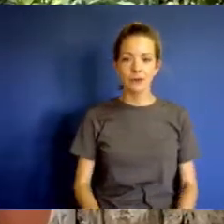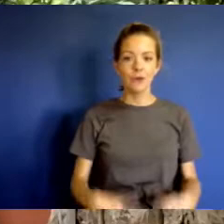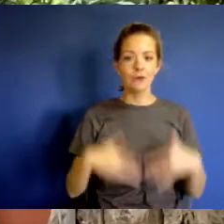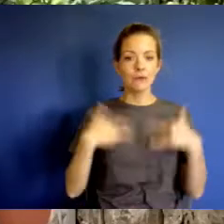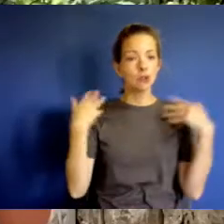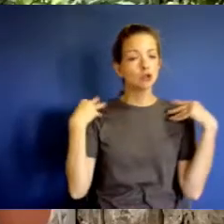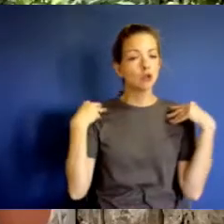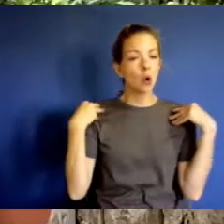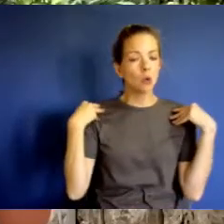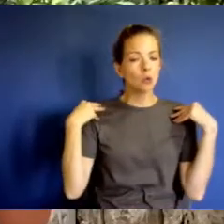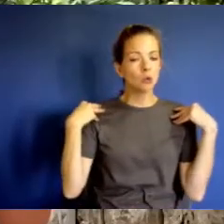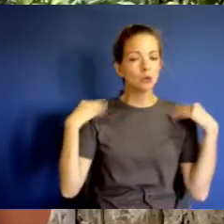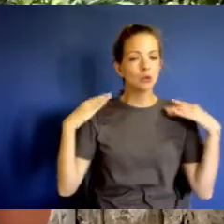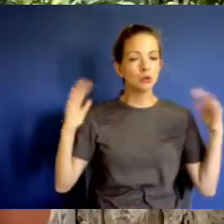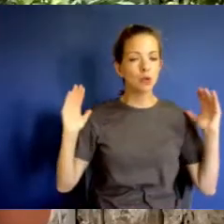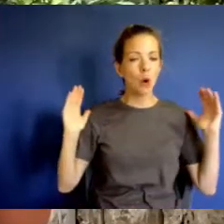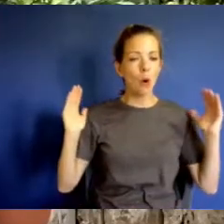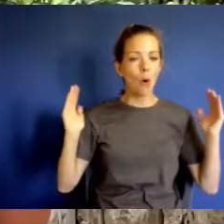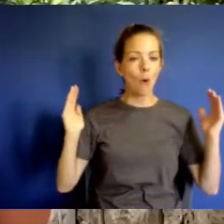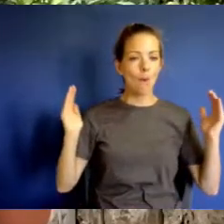your shoulders start to open.